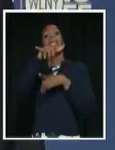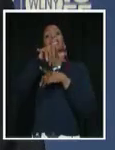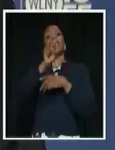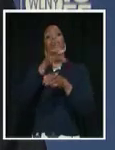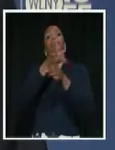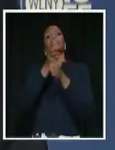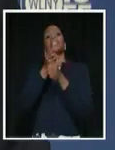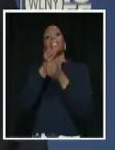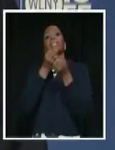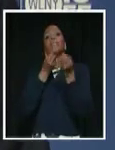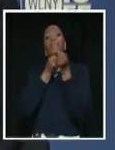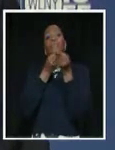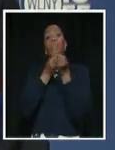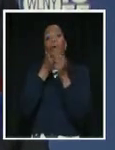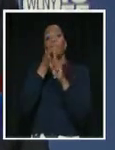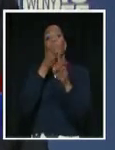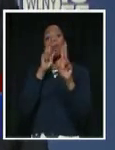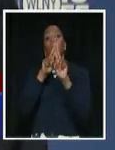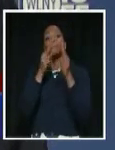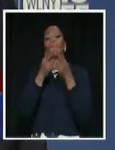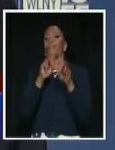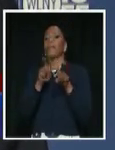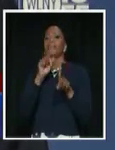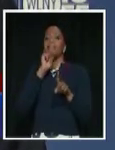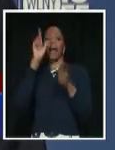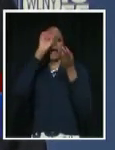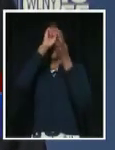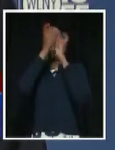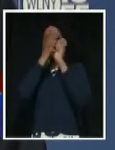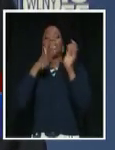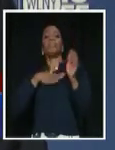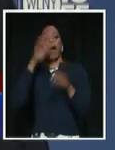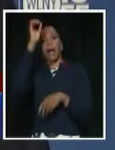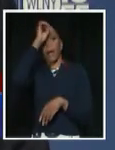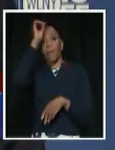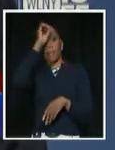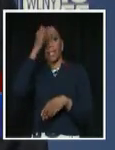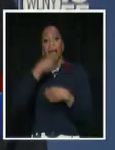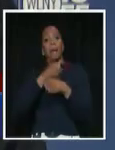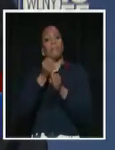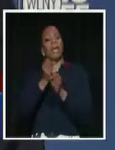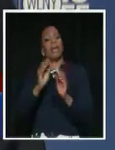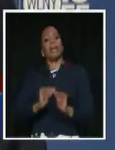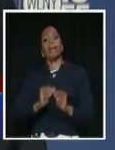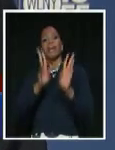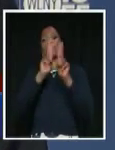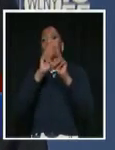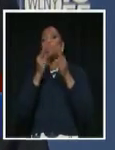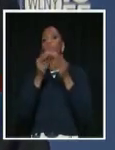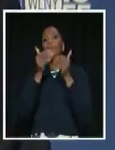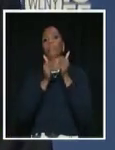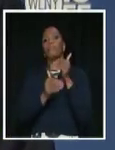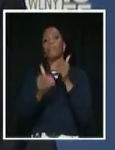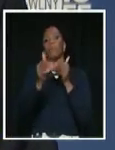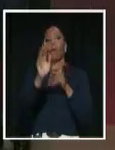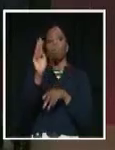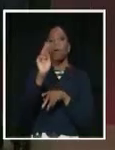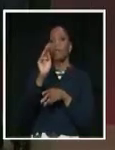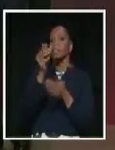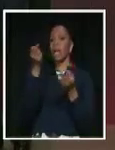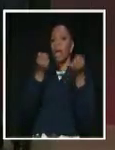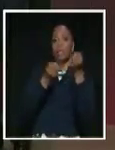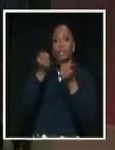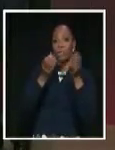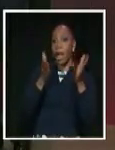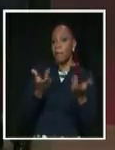that feels the other way, but that doesn't change my opinion one bit. And I've made that clear to that union. I'm moving forward on this plan. So what becomes of the drivers? I